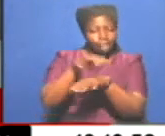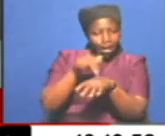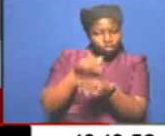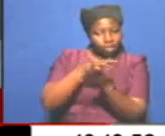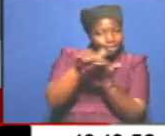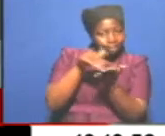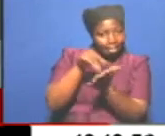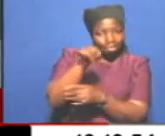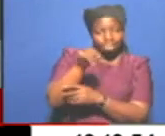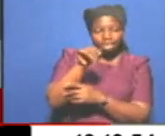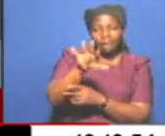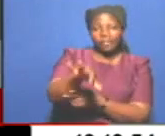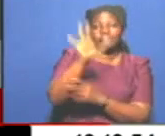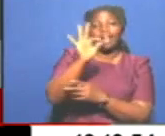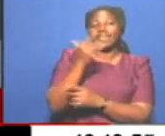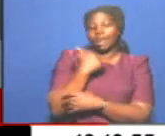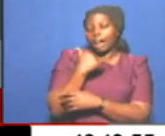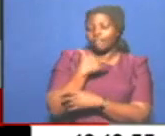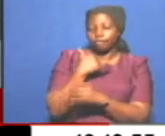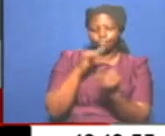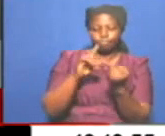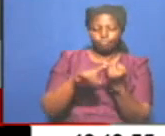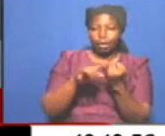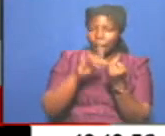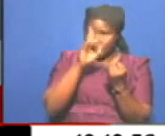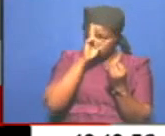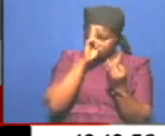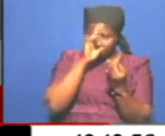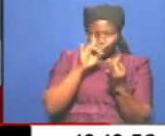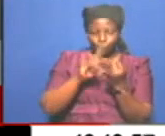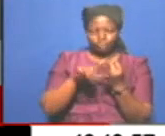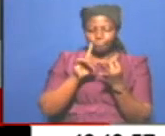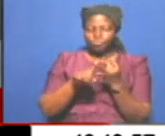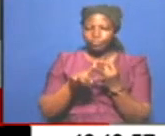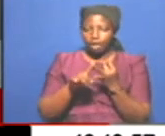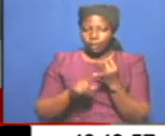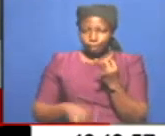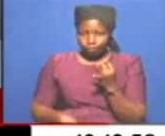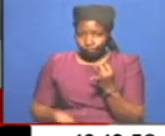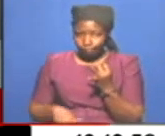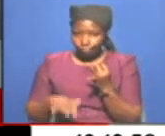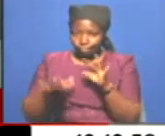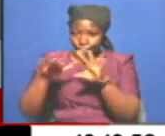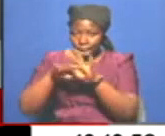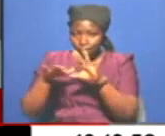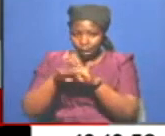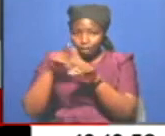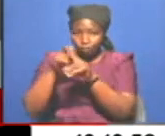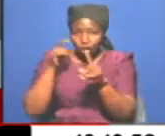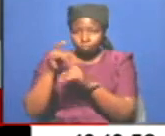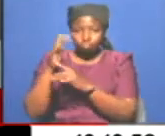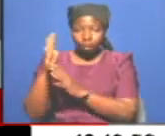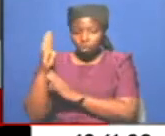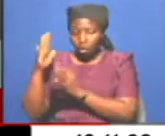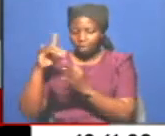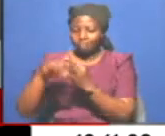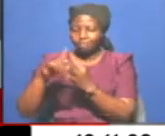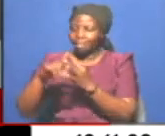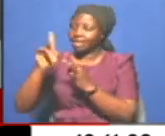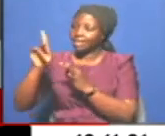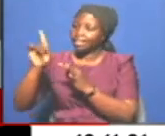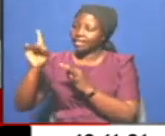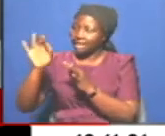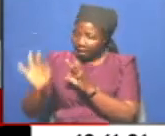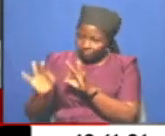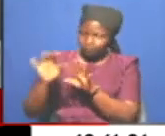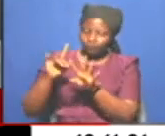will find we have the police, we have members from the intelligence, we have the KDF, we